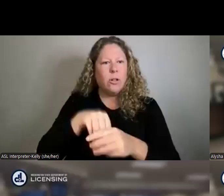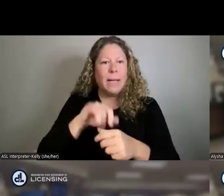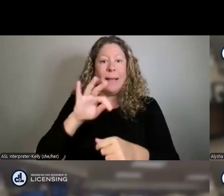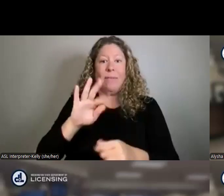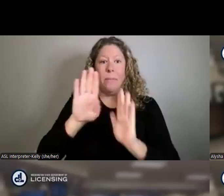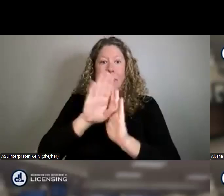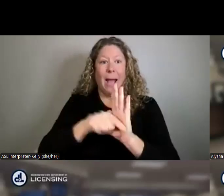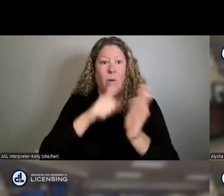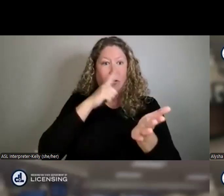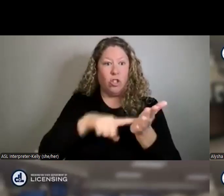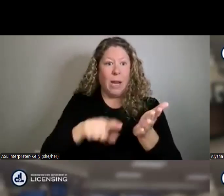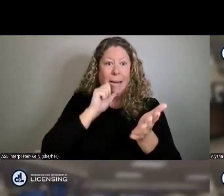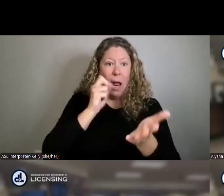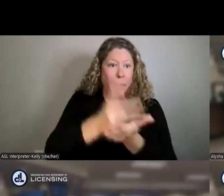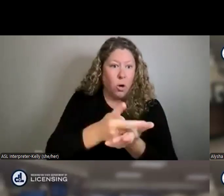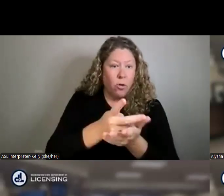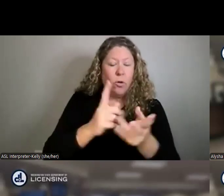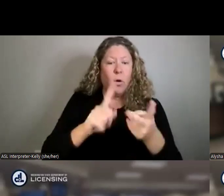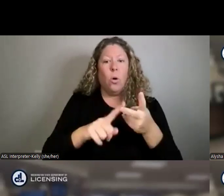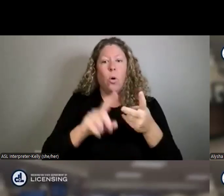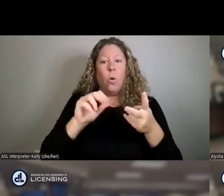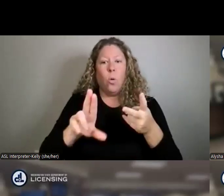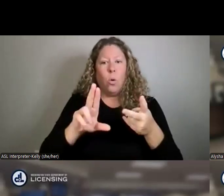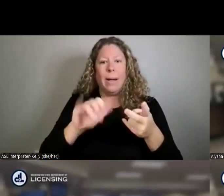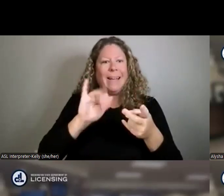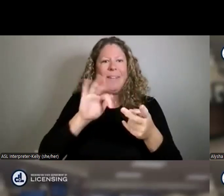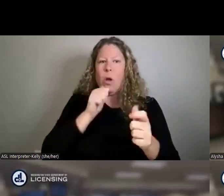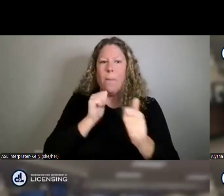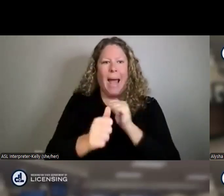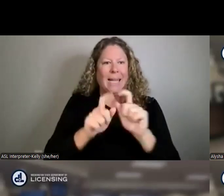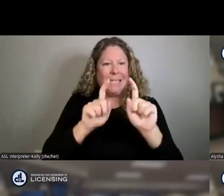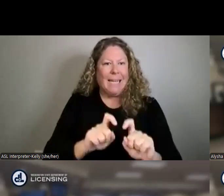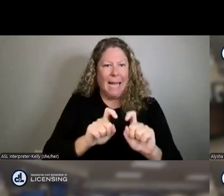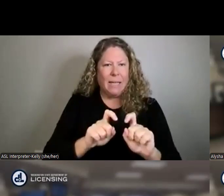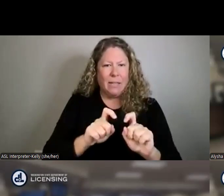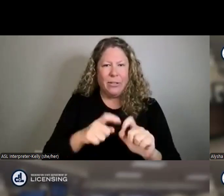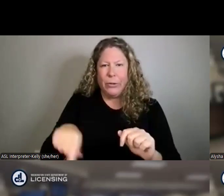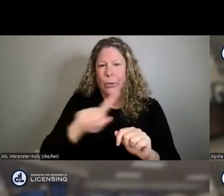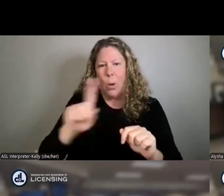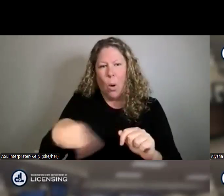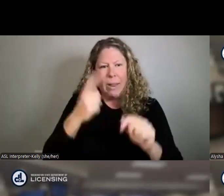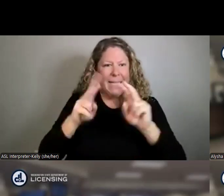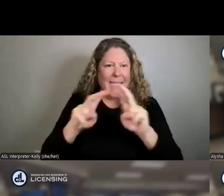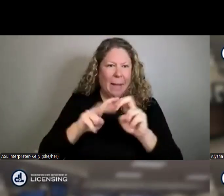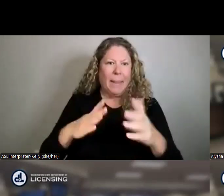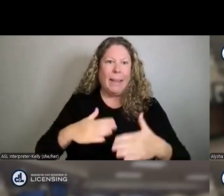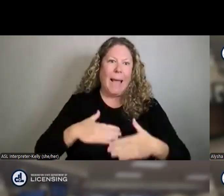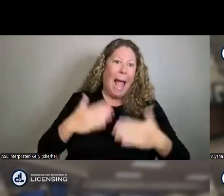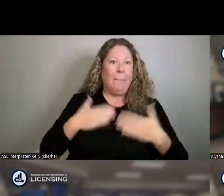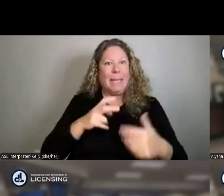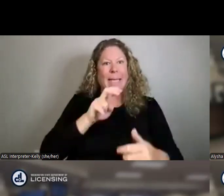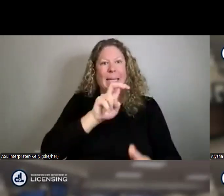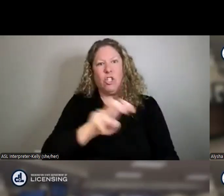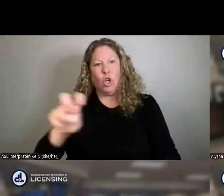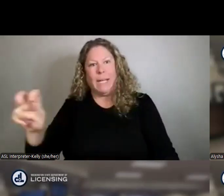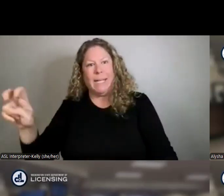the exam. So was that an intentional decision to only examine the happy path, or how would you respond to that?